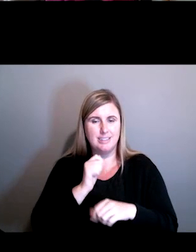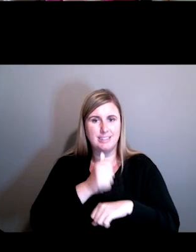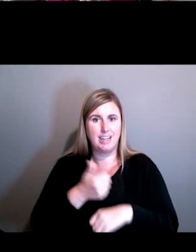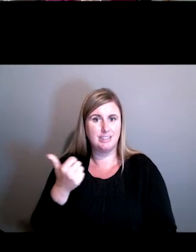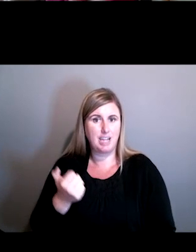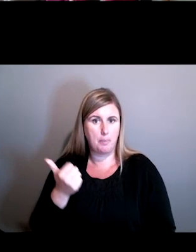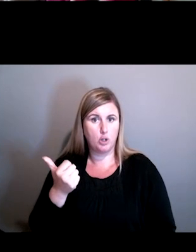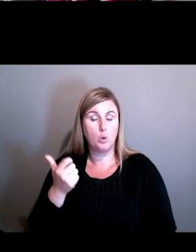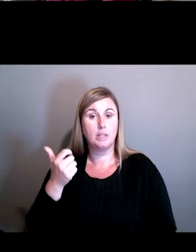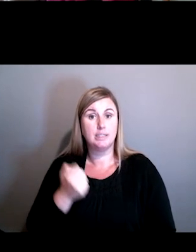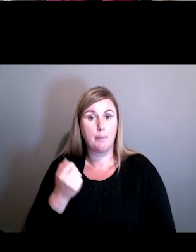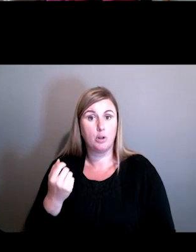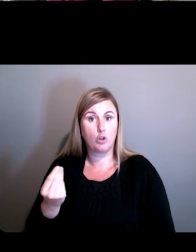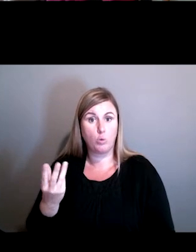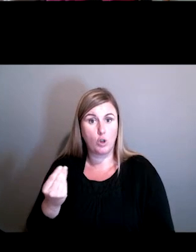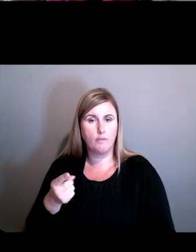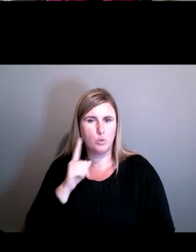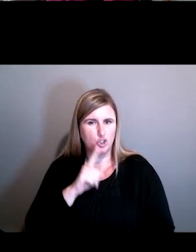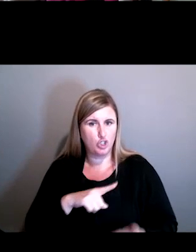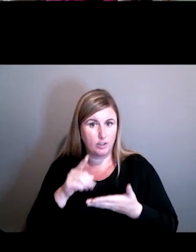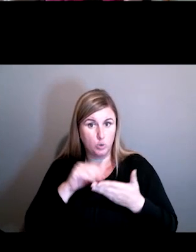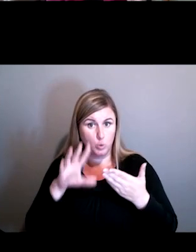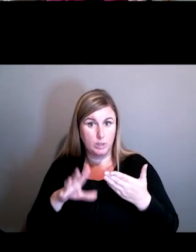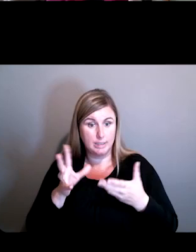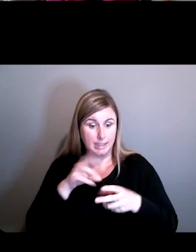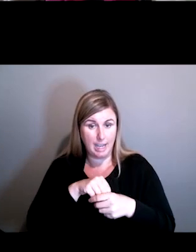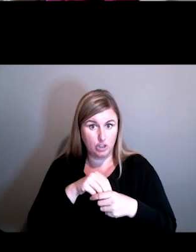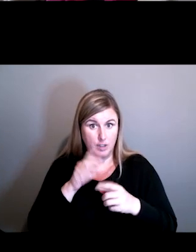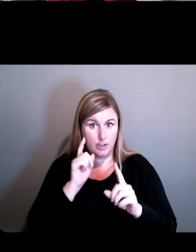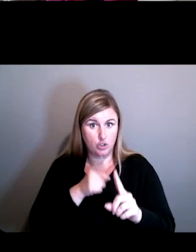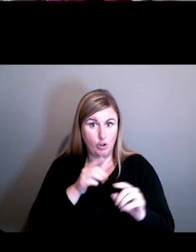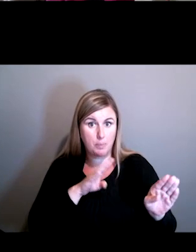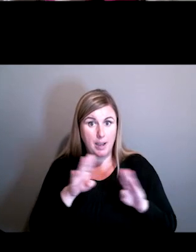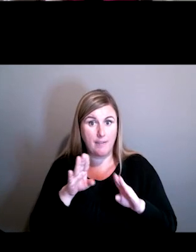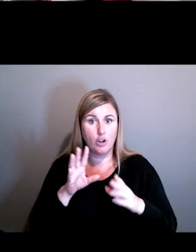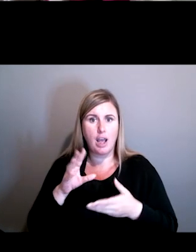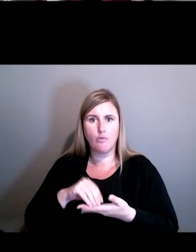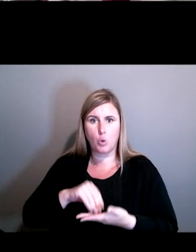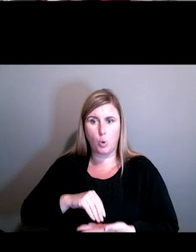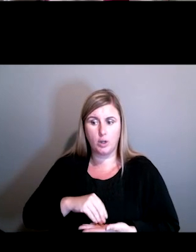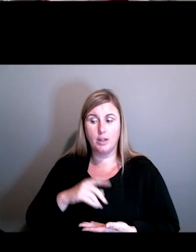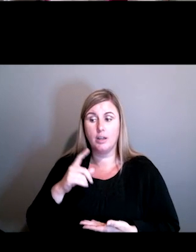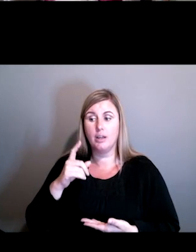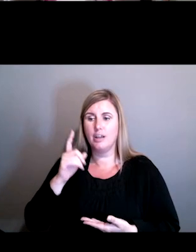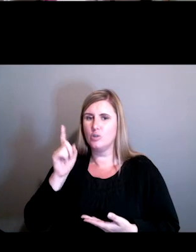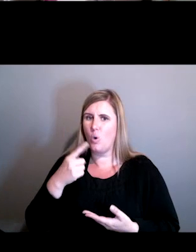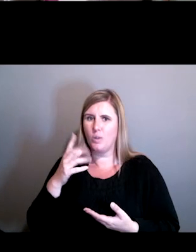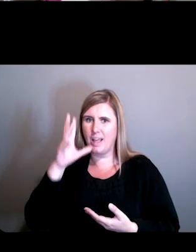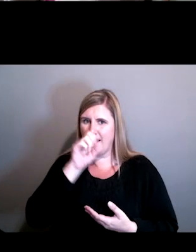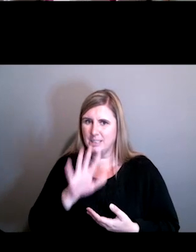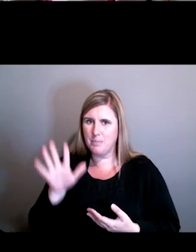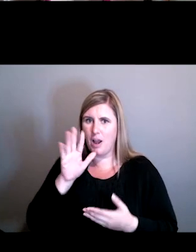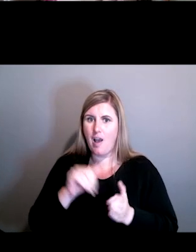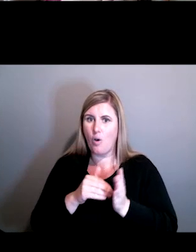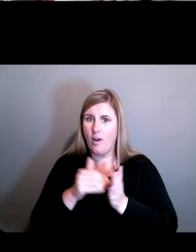off, you will check if the student is engaging in the target behavior and record. This is only an estimate of how often the behavior is occurring, but